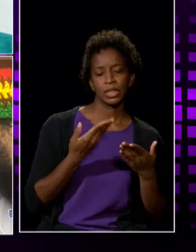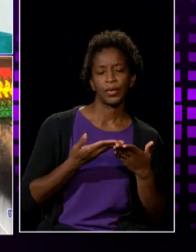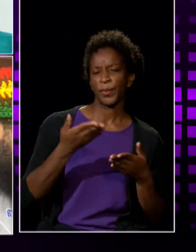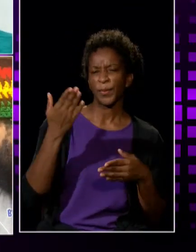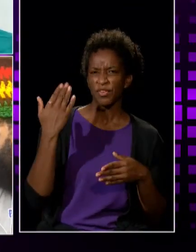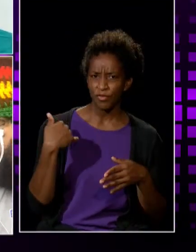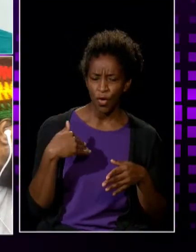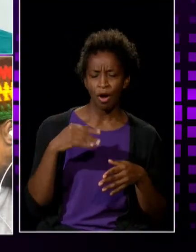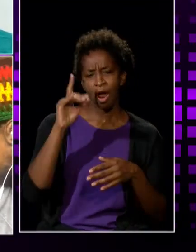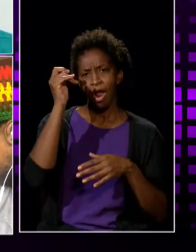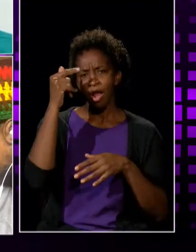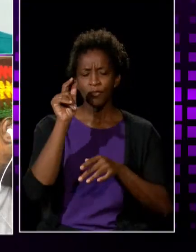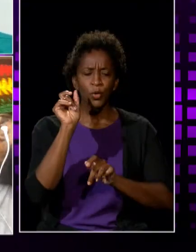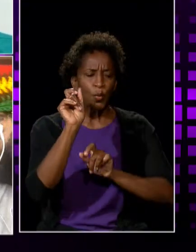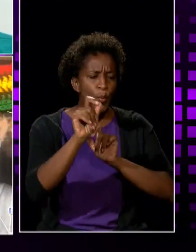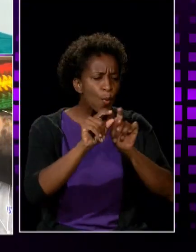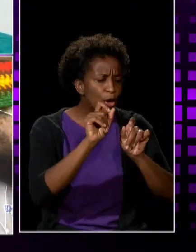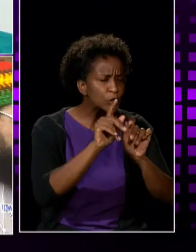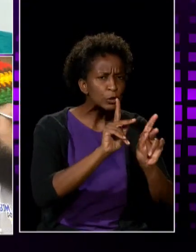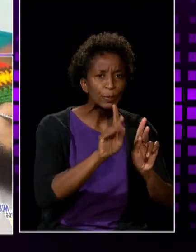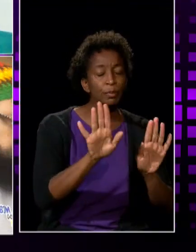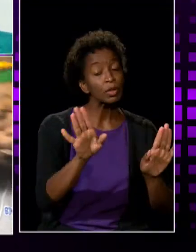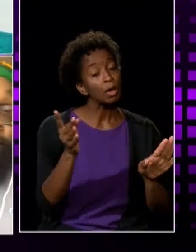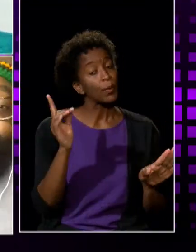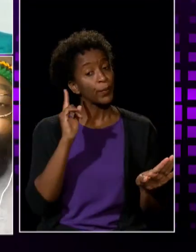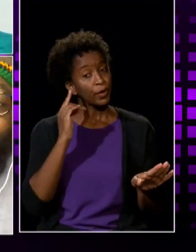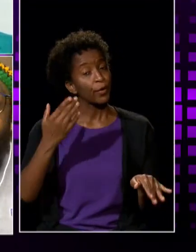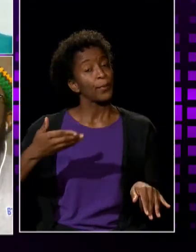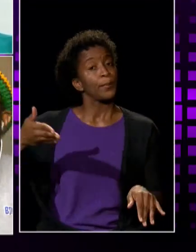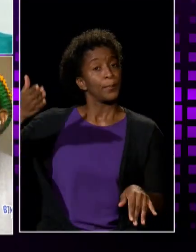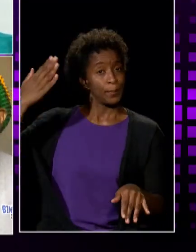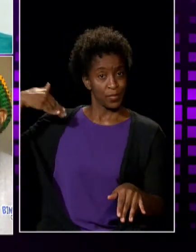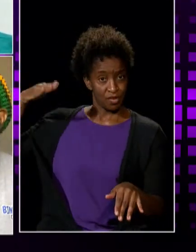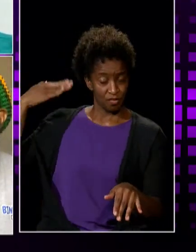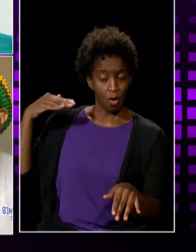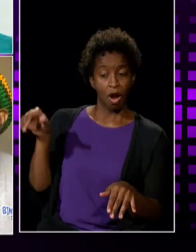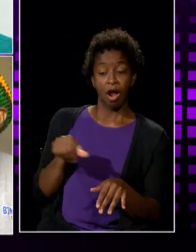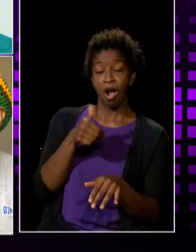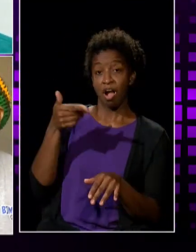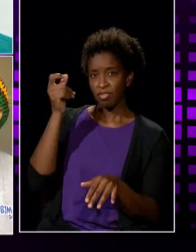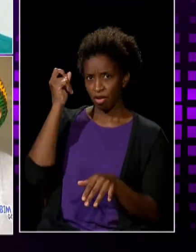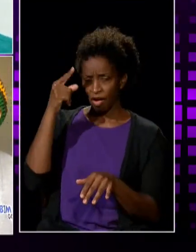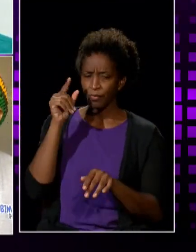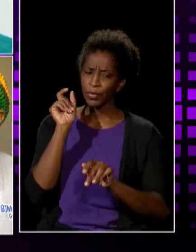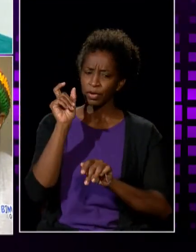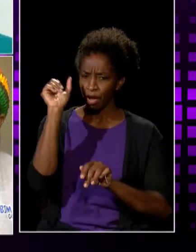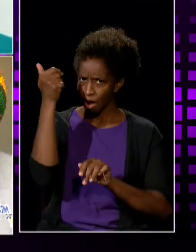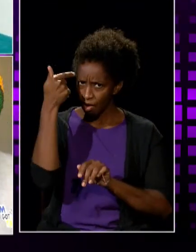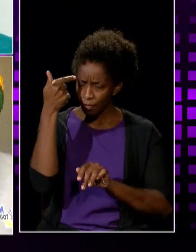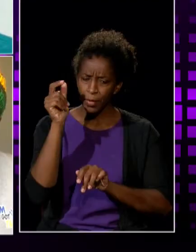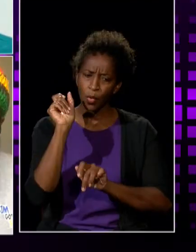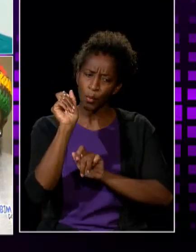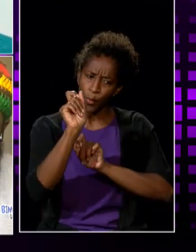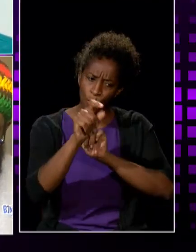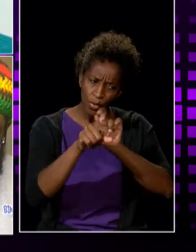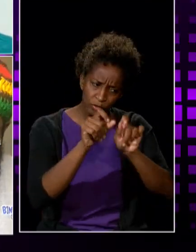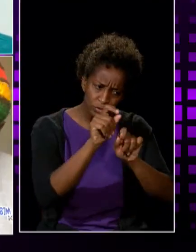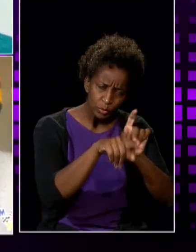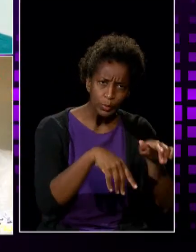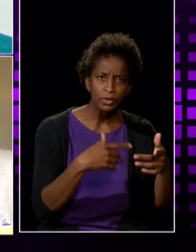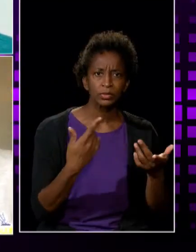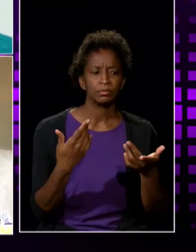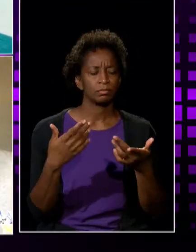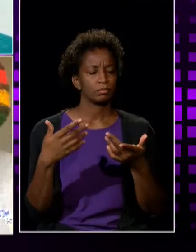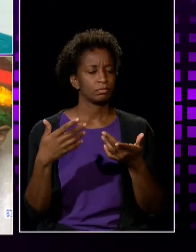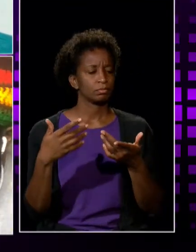the numerous commissions at that. So what are your thoughts? Are these commissions still valid? Or was the process